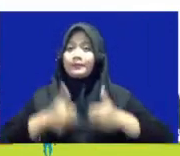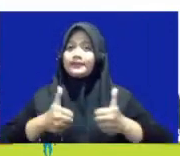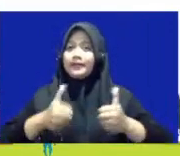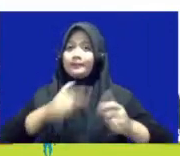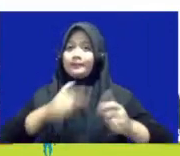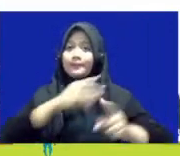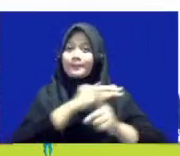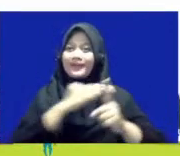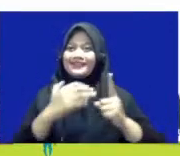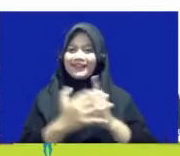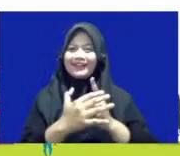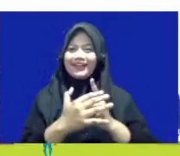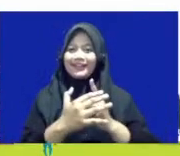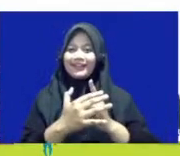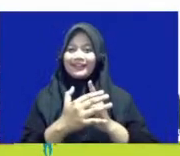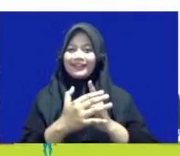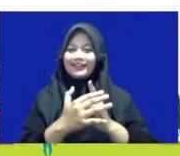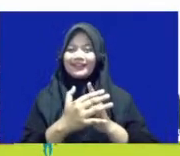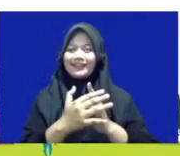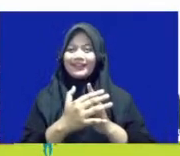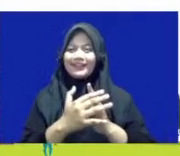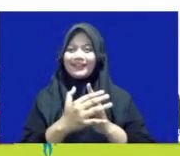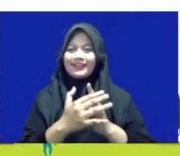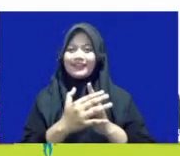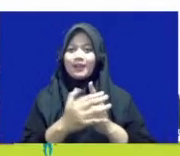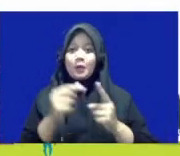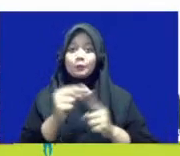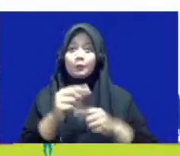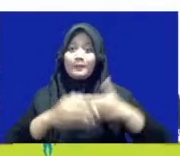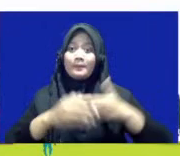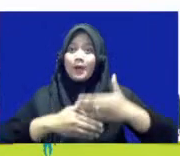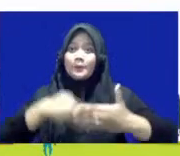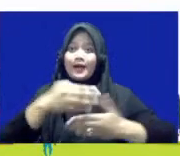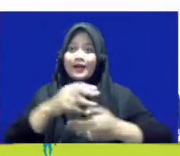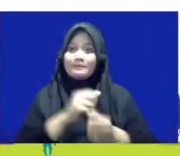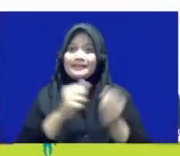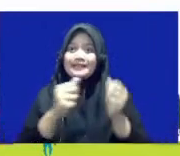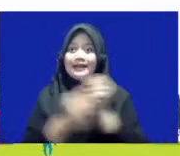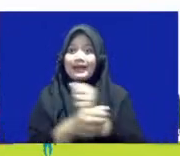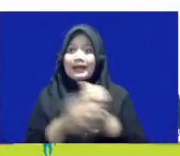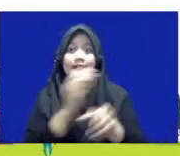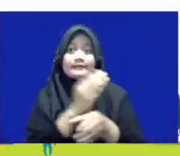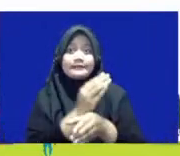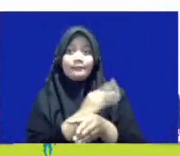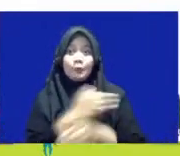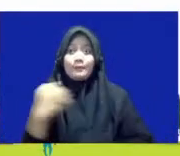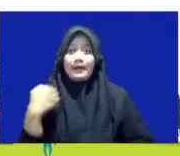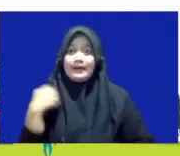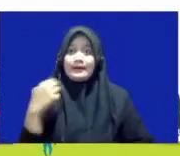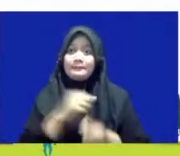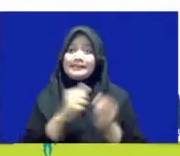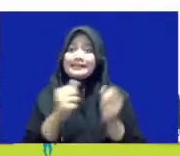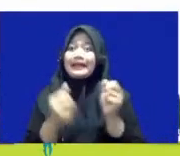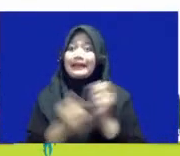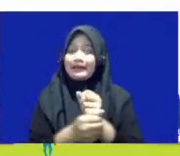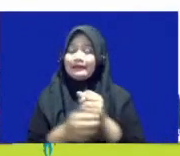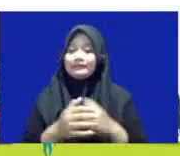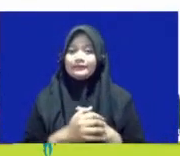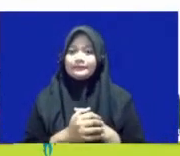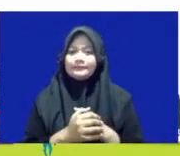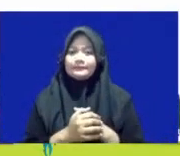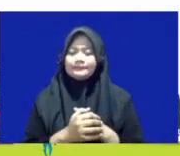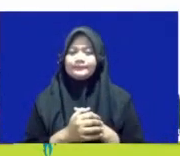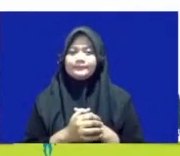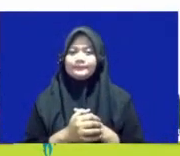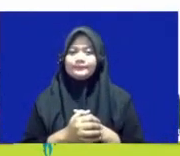has now become a tradition and an inseparable and priceless social capital. I repeat the